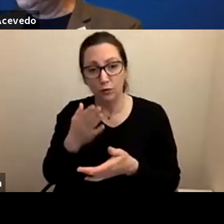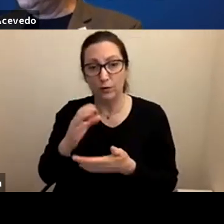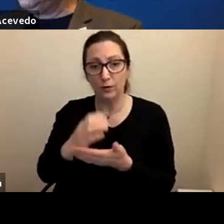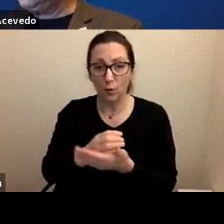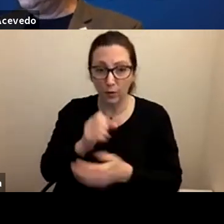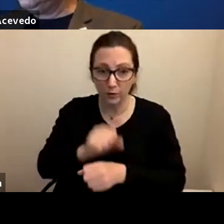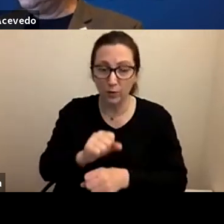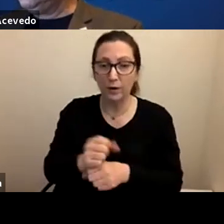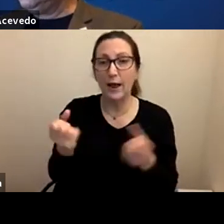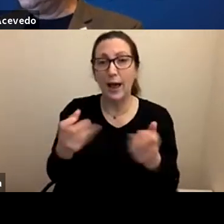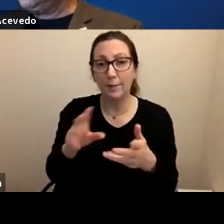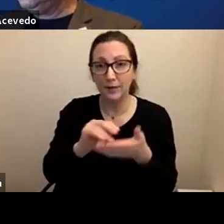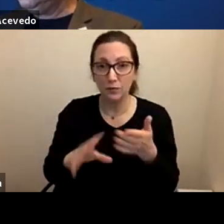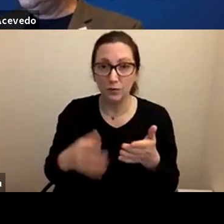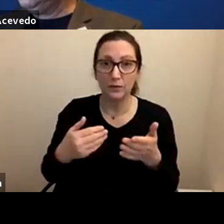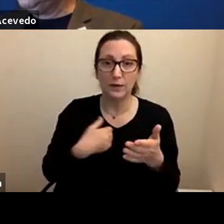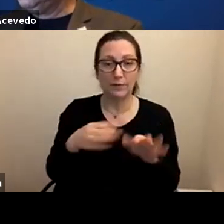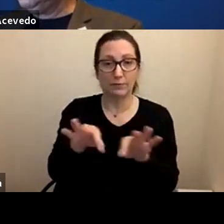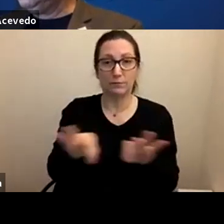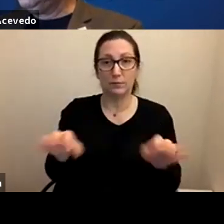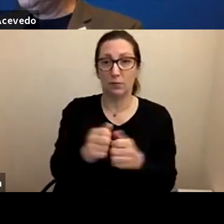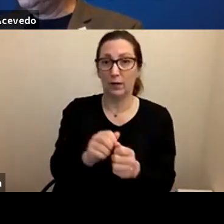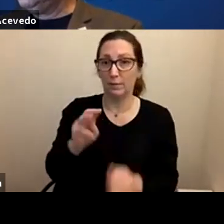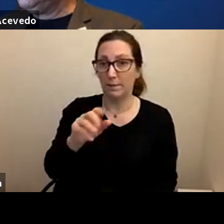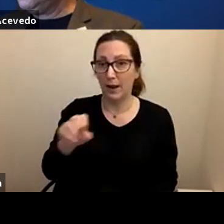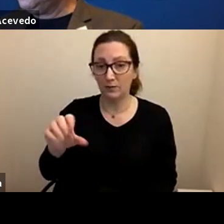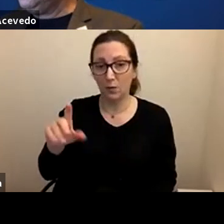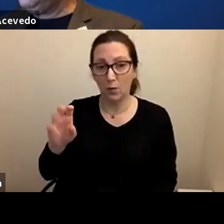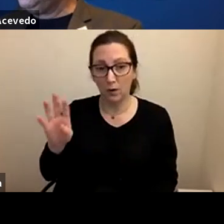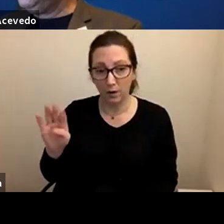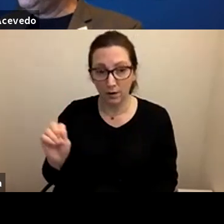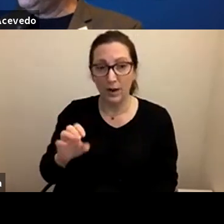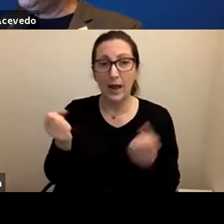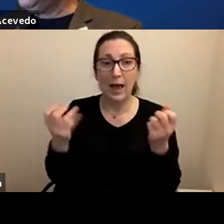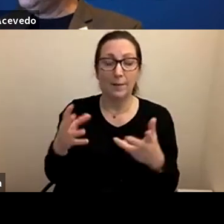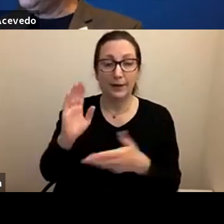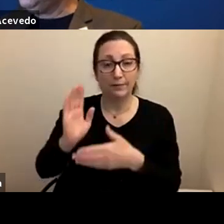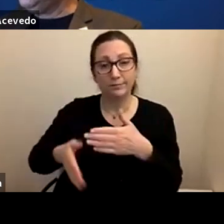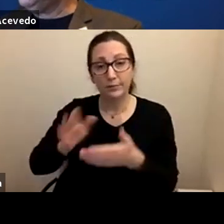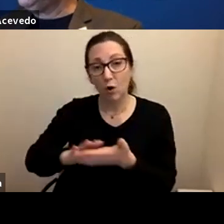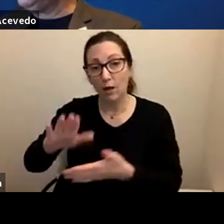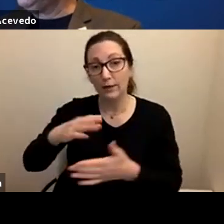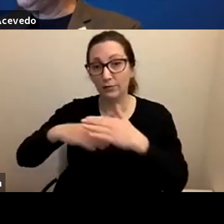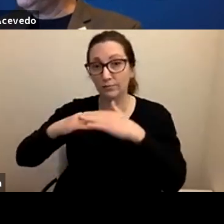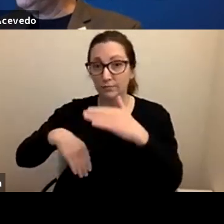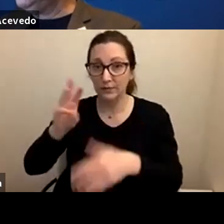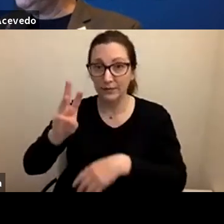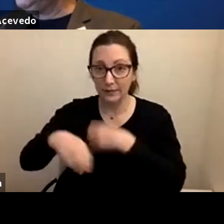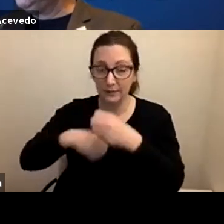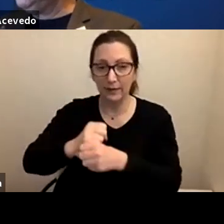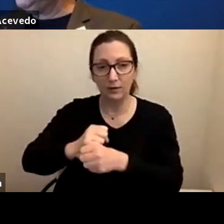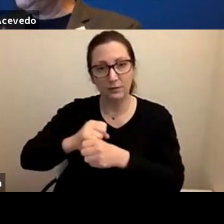a diploma with Mass Core, it's how many students complete college in 6 years. There are an